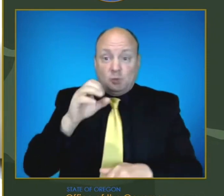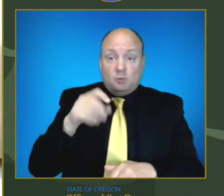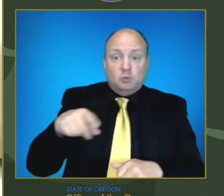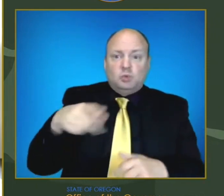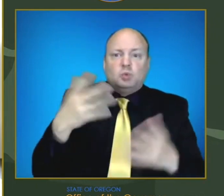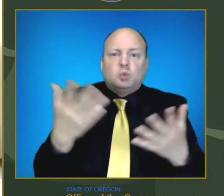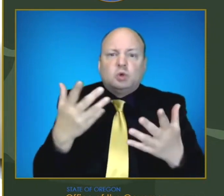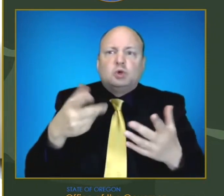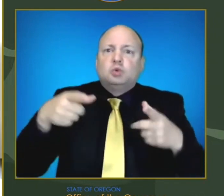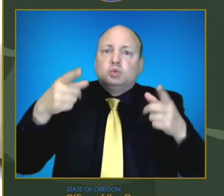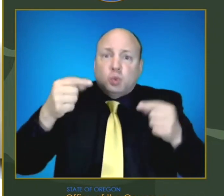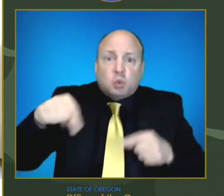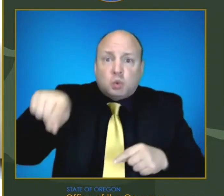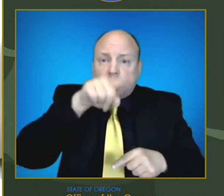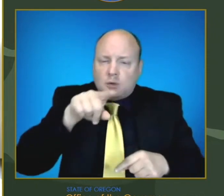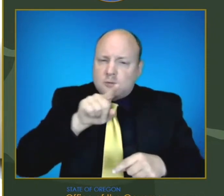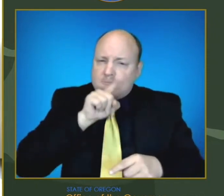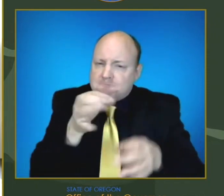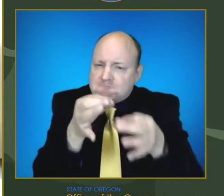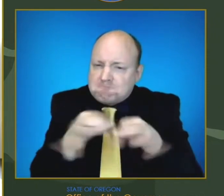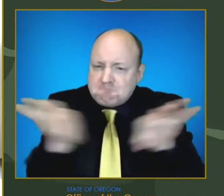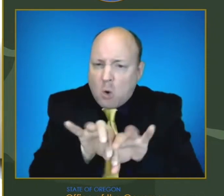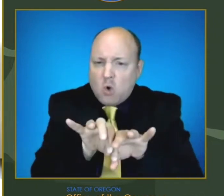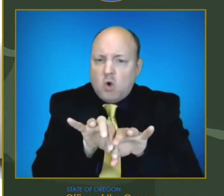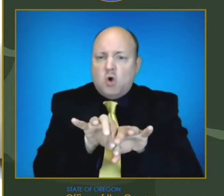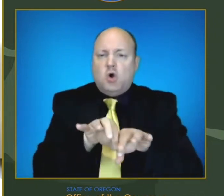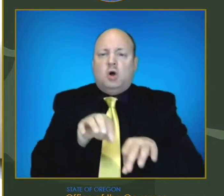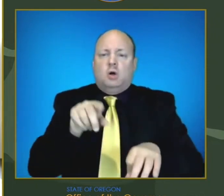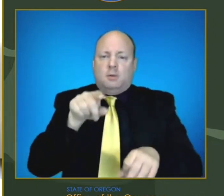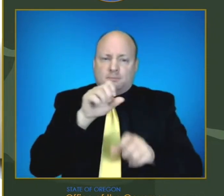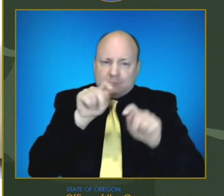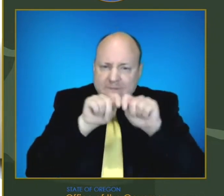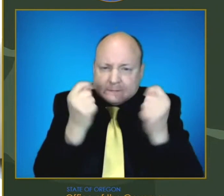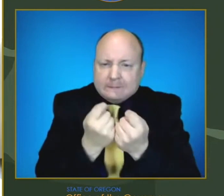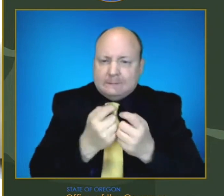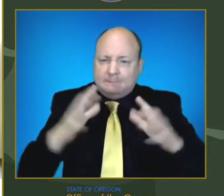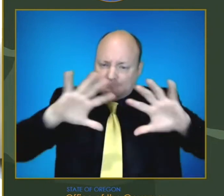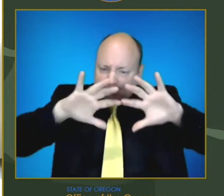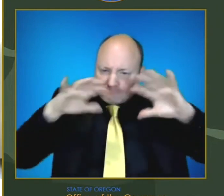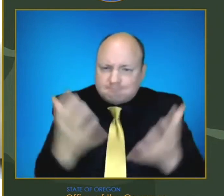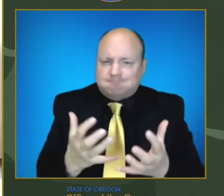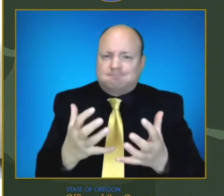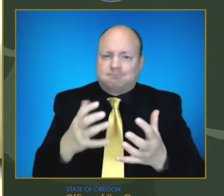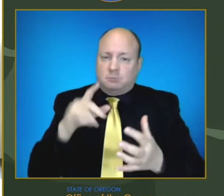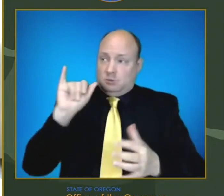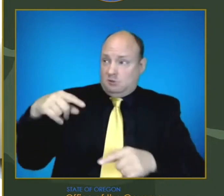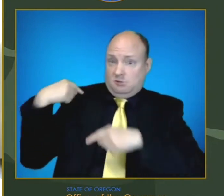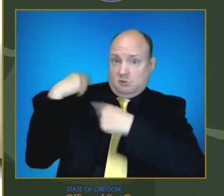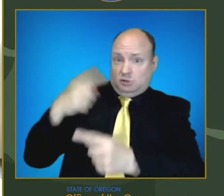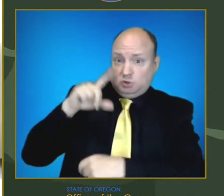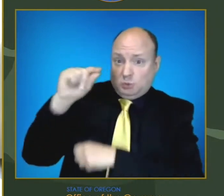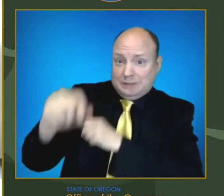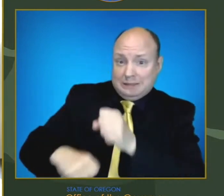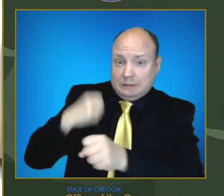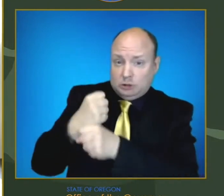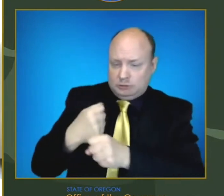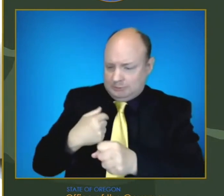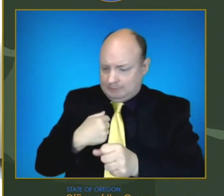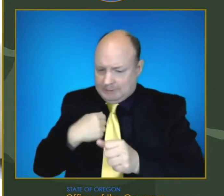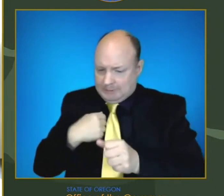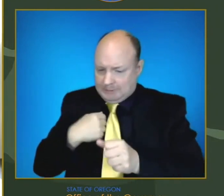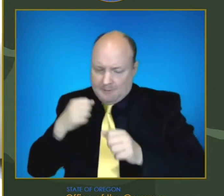I've been doing that, as the governor said, for about 20 years, designing decision-making processes to help people